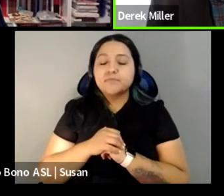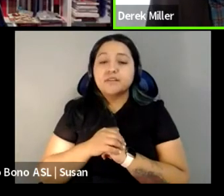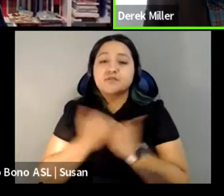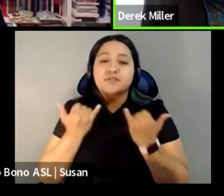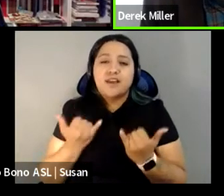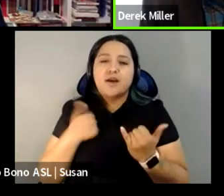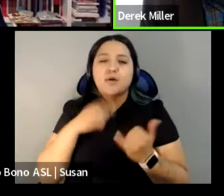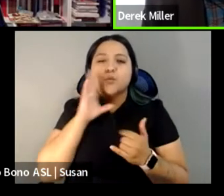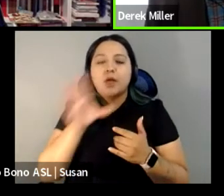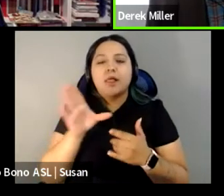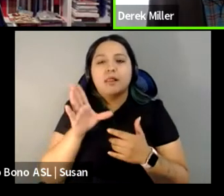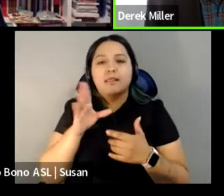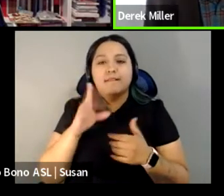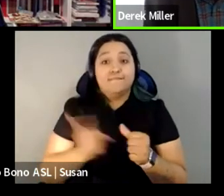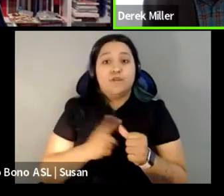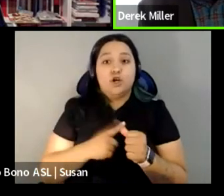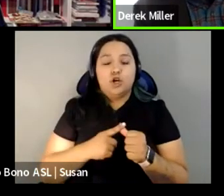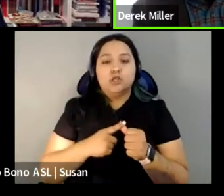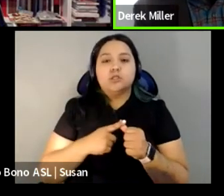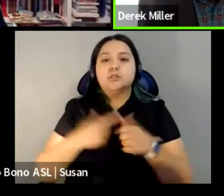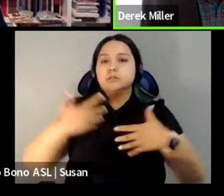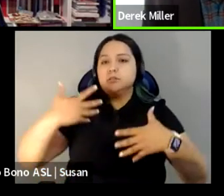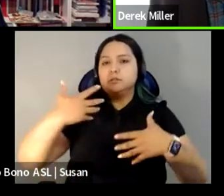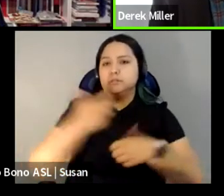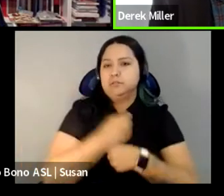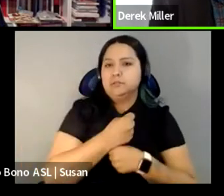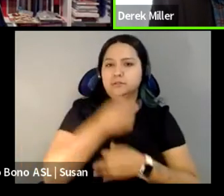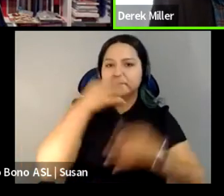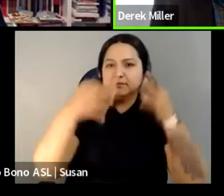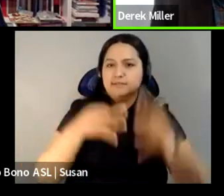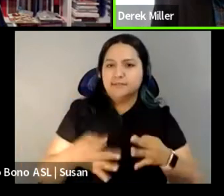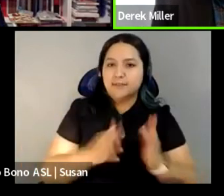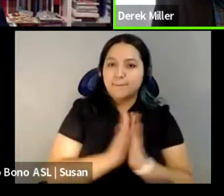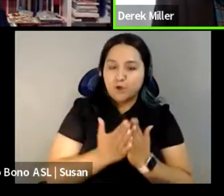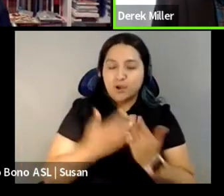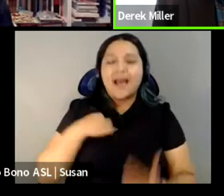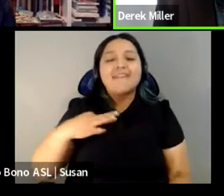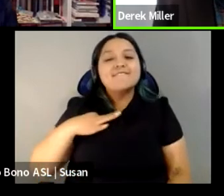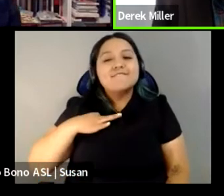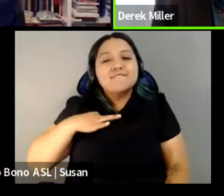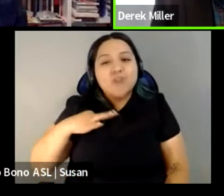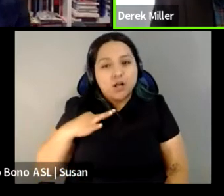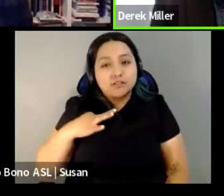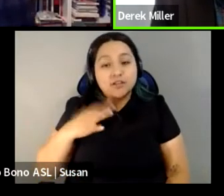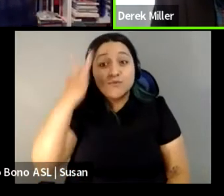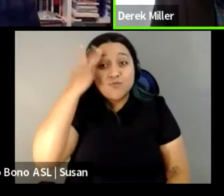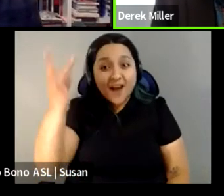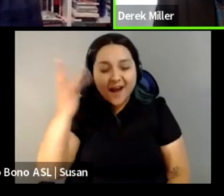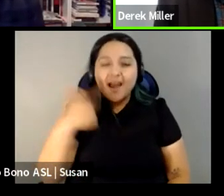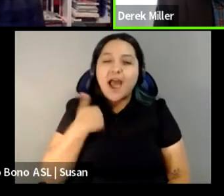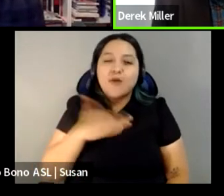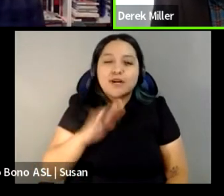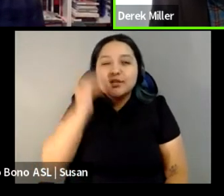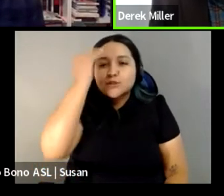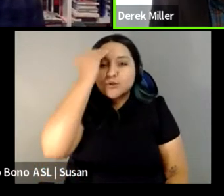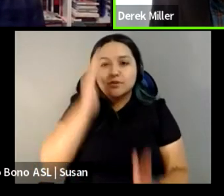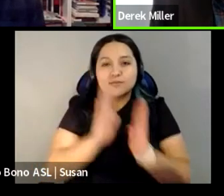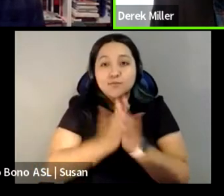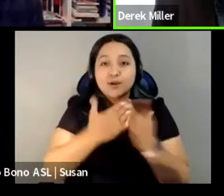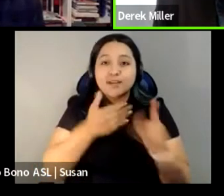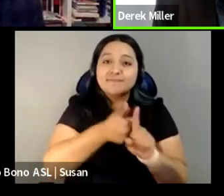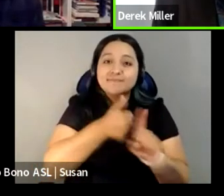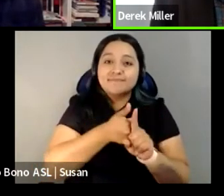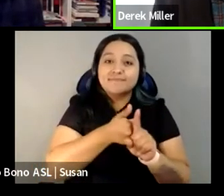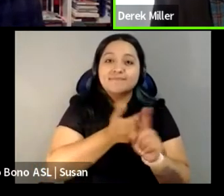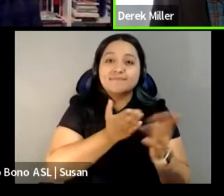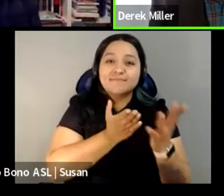first summarize the book, something that I've volunteered to do because I knew the book would be so thorough and convincing that I was afraid I'd have nothing